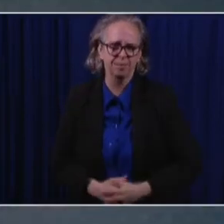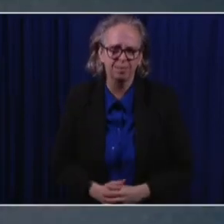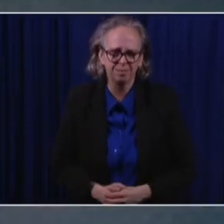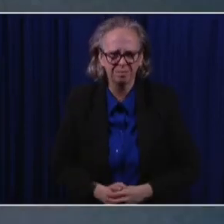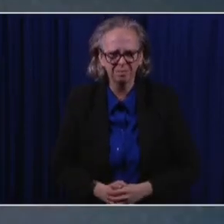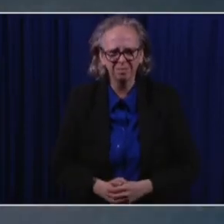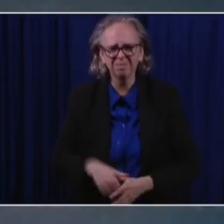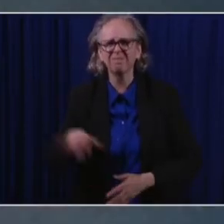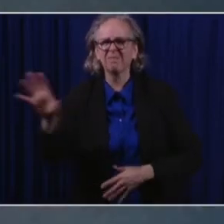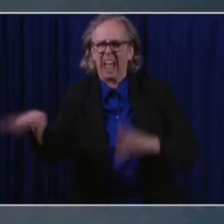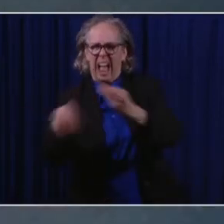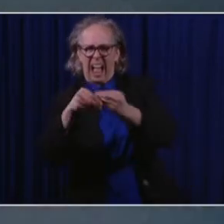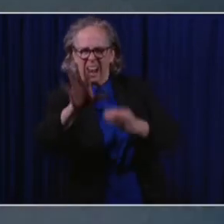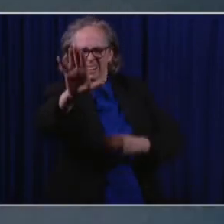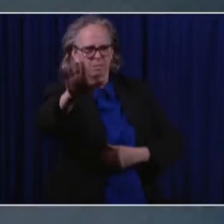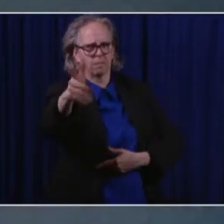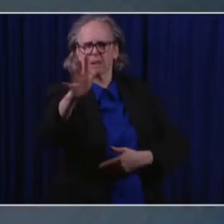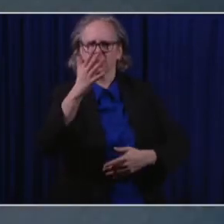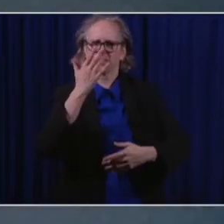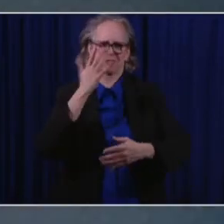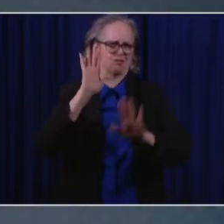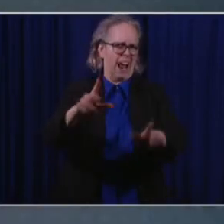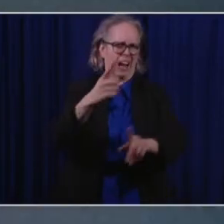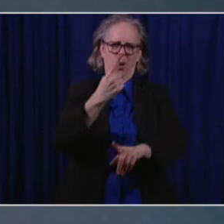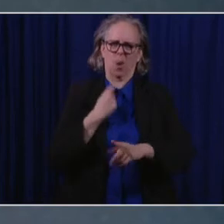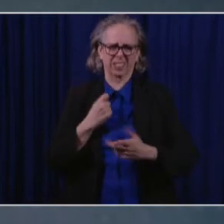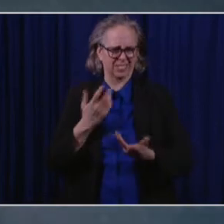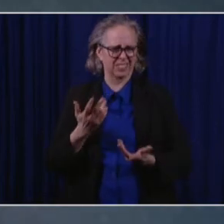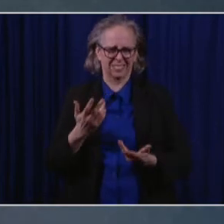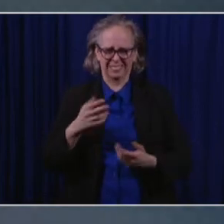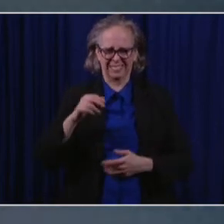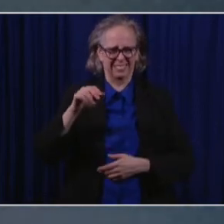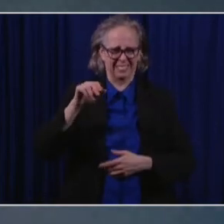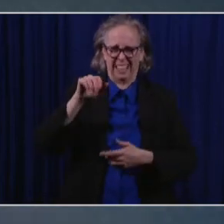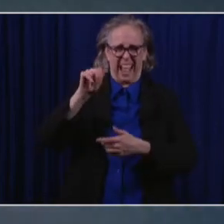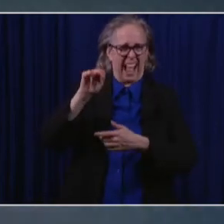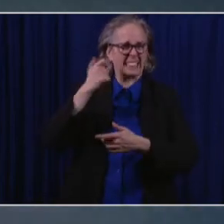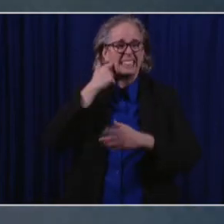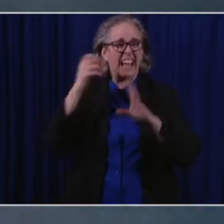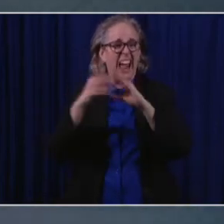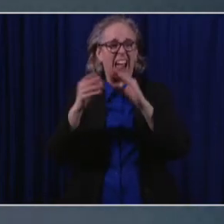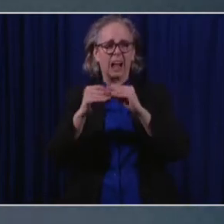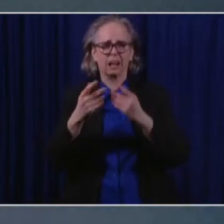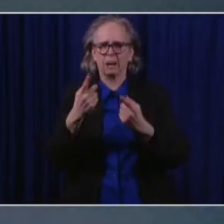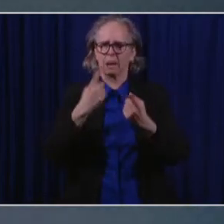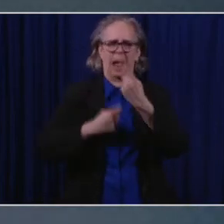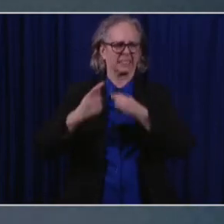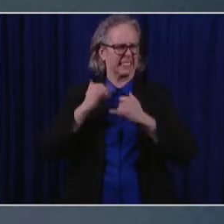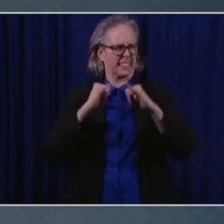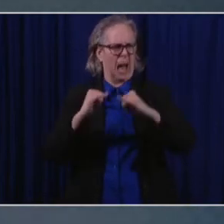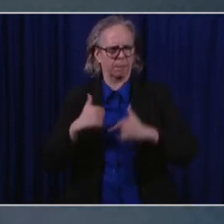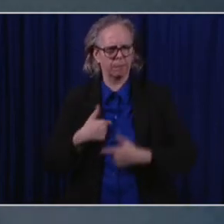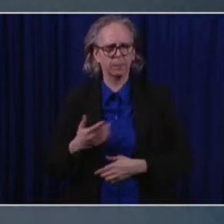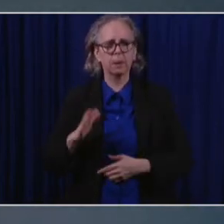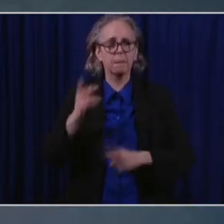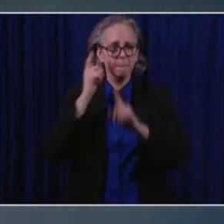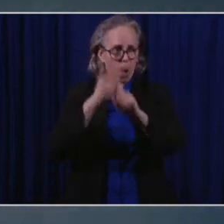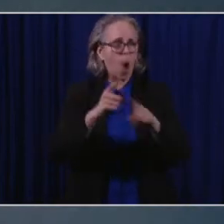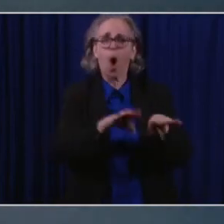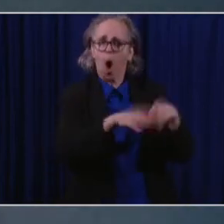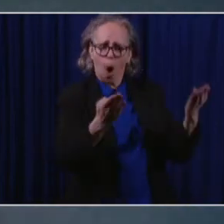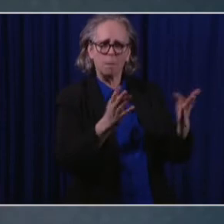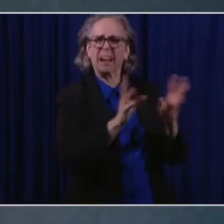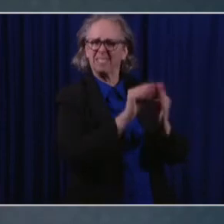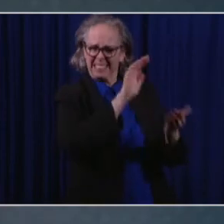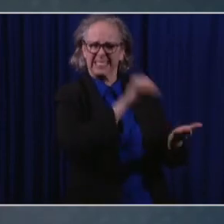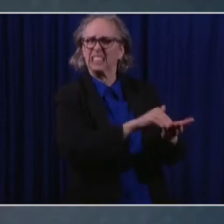and we all get it fairly often, as Andy said. But it's all about the people. So right now we have hospitals within the Cleveland Clinic